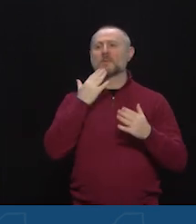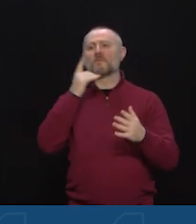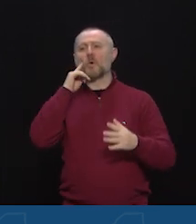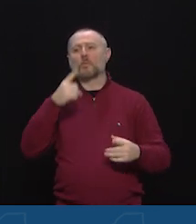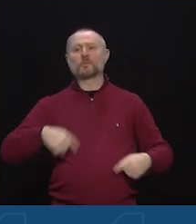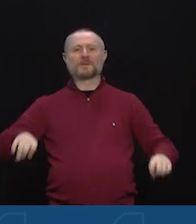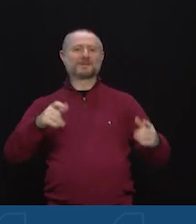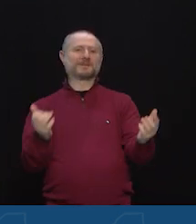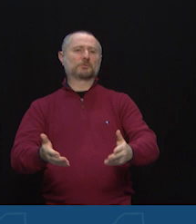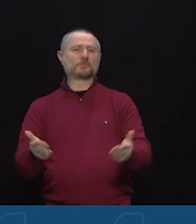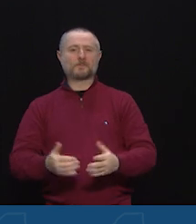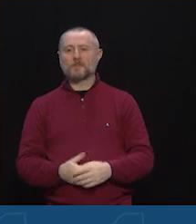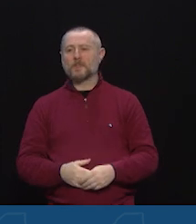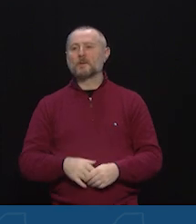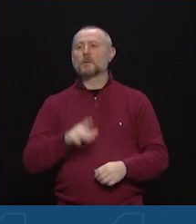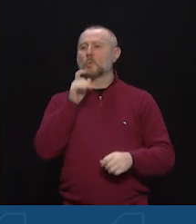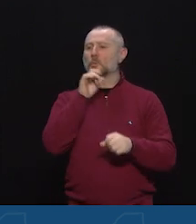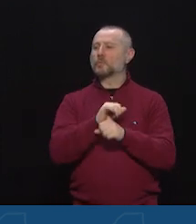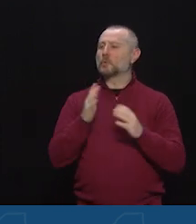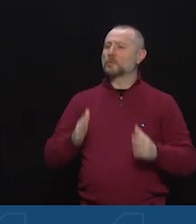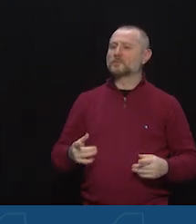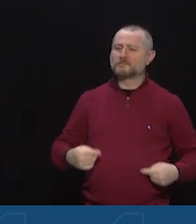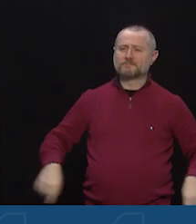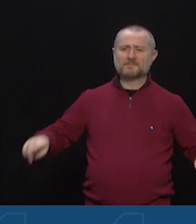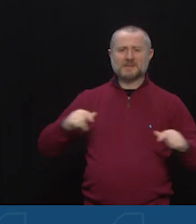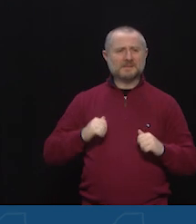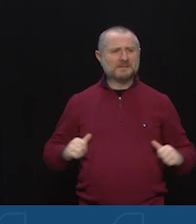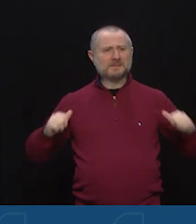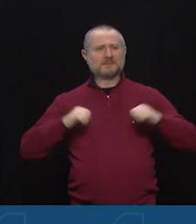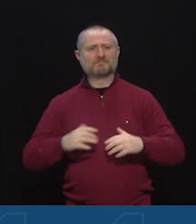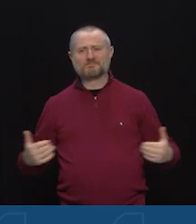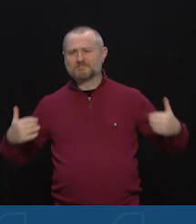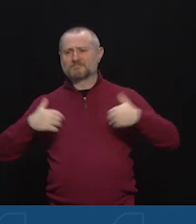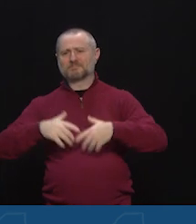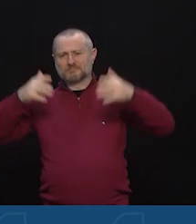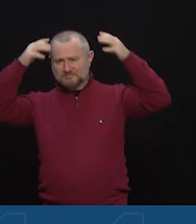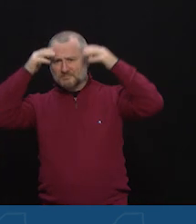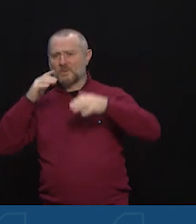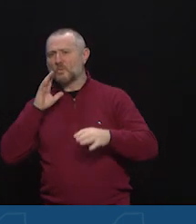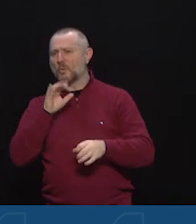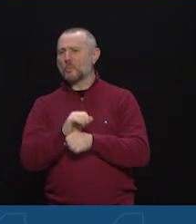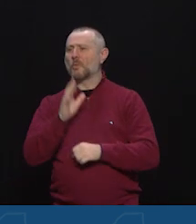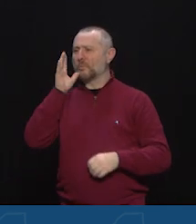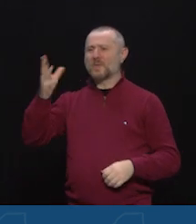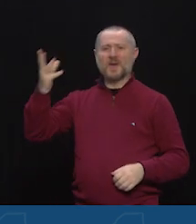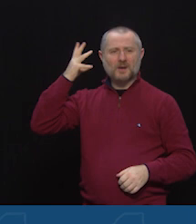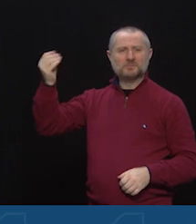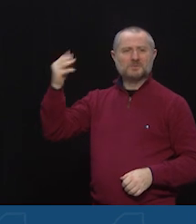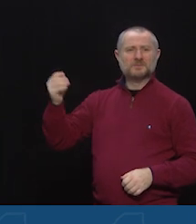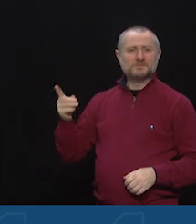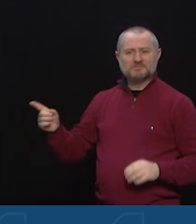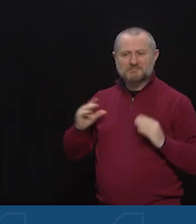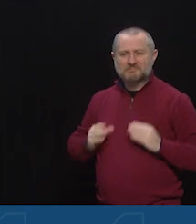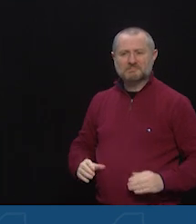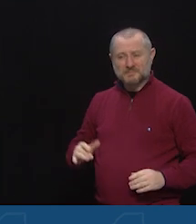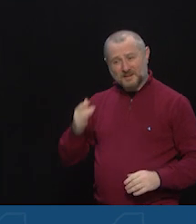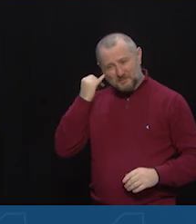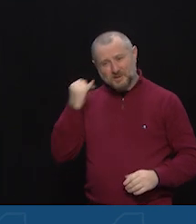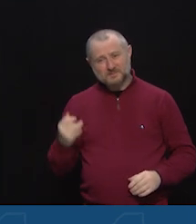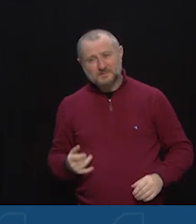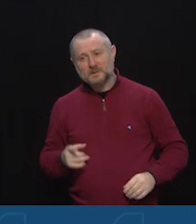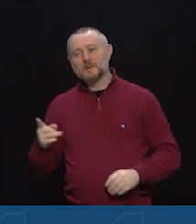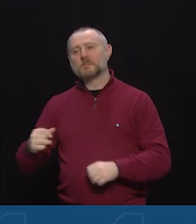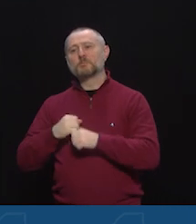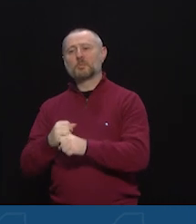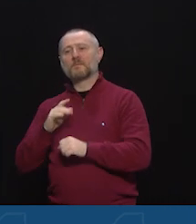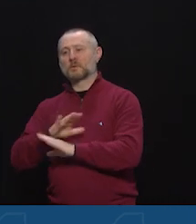men and women who look nice and warm and comfortable right now, they're willing to go out there. They'll be on the streets. Please protect their safety as